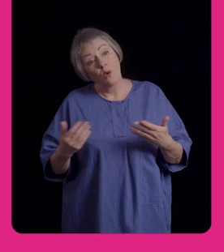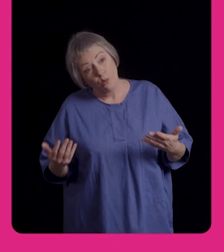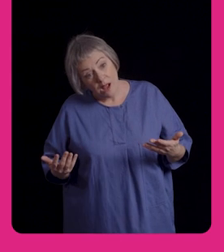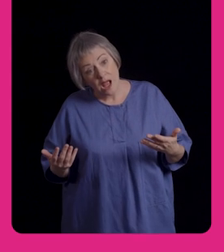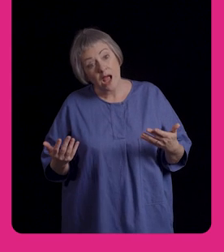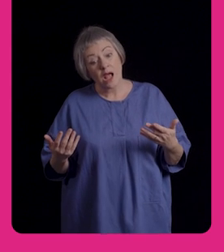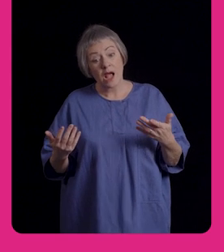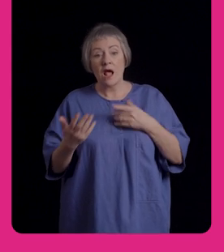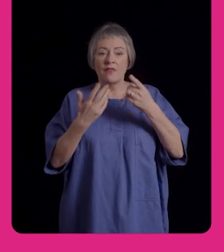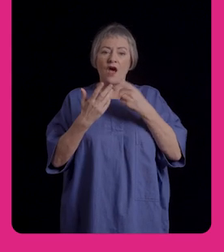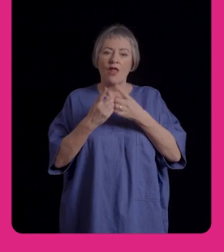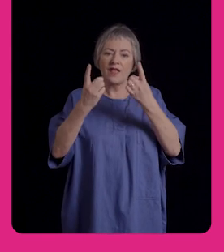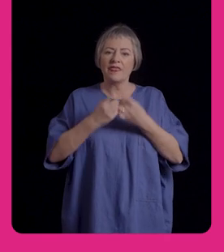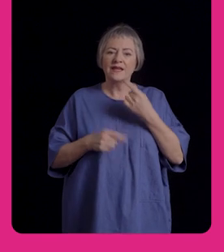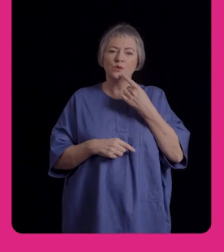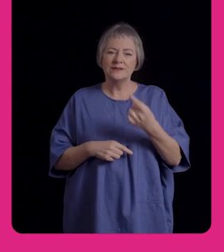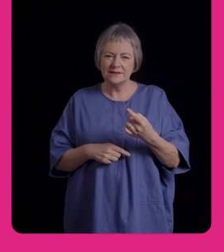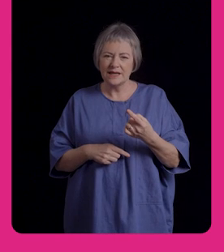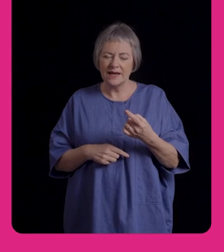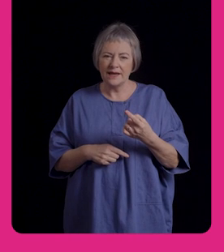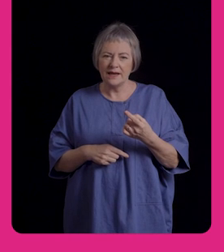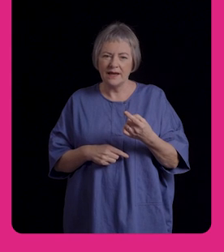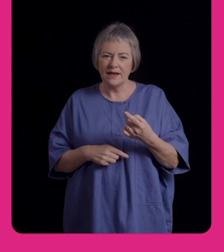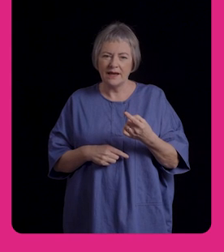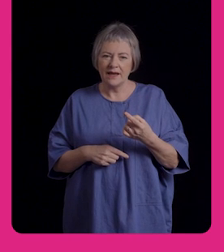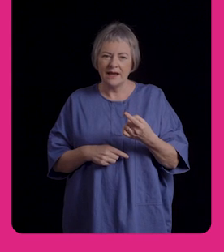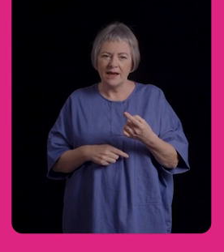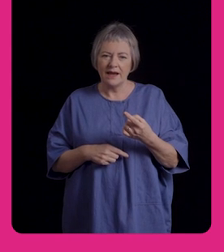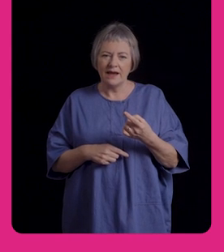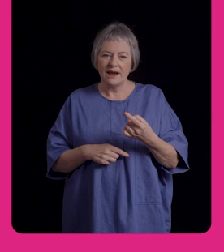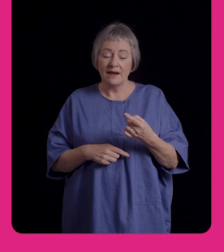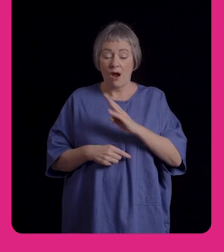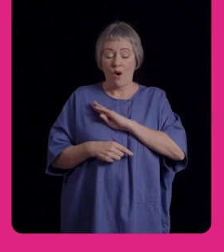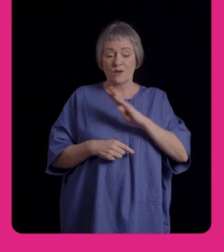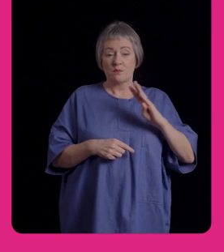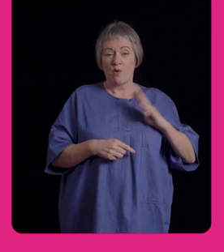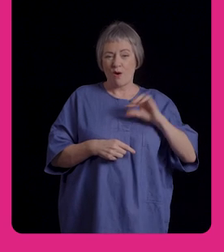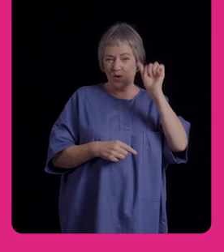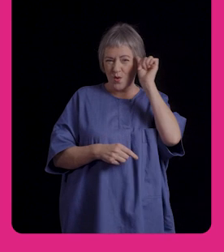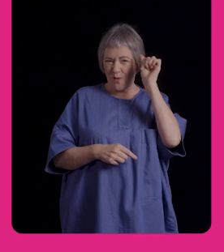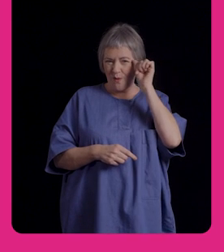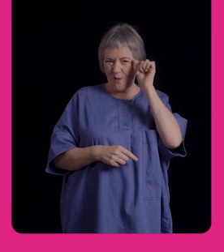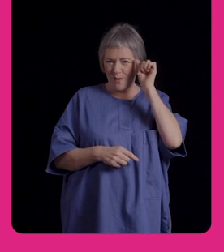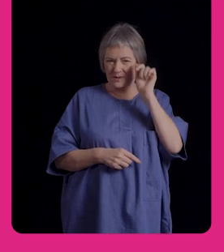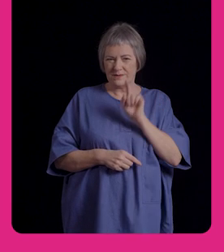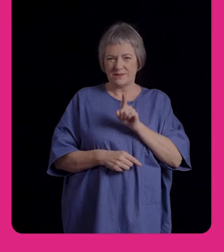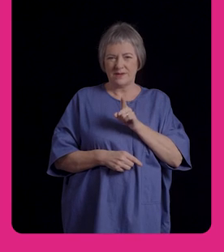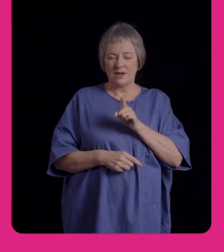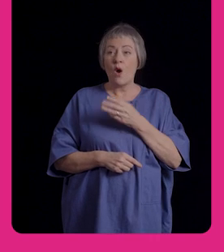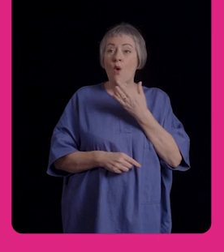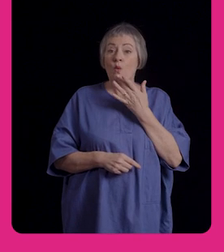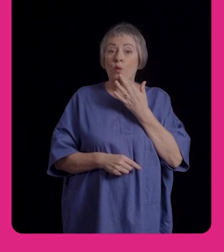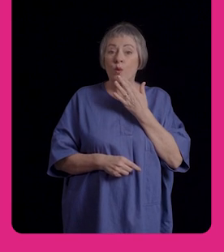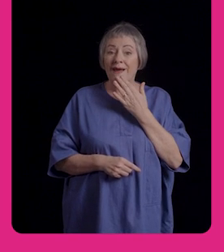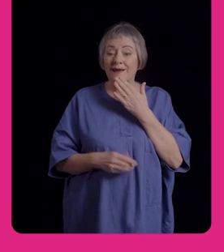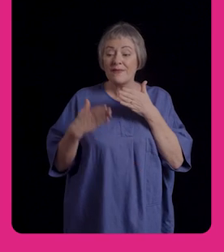Well, the other thing, as I would say, is I think that like Osborne knows that